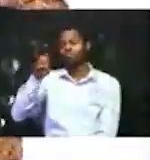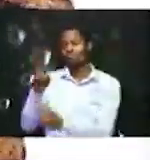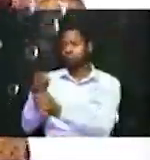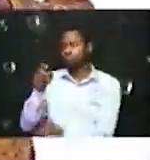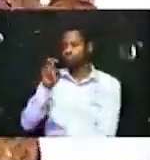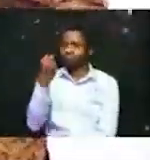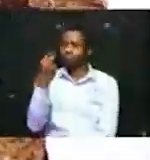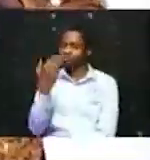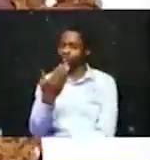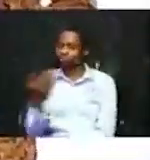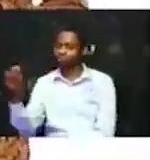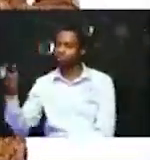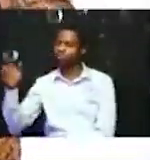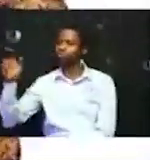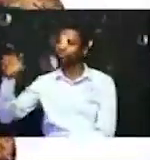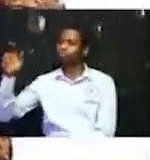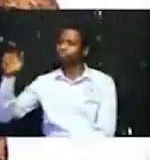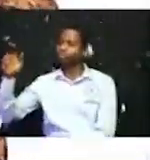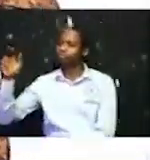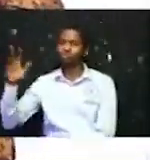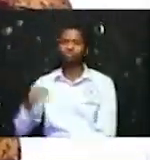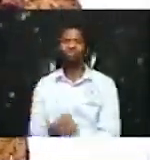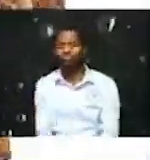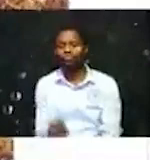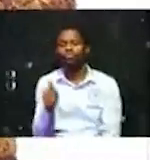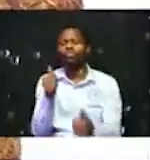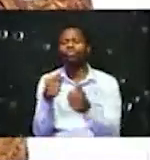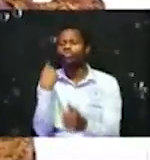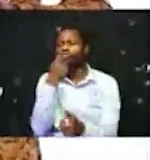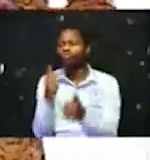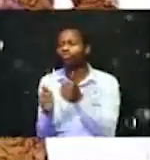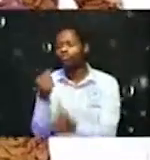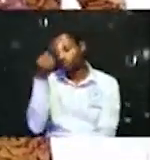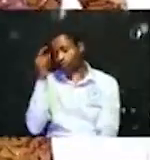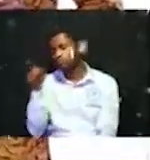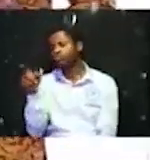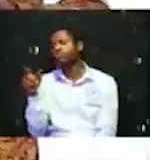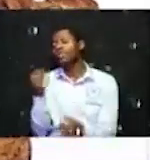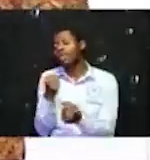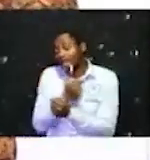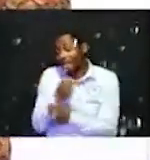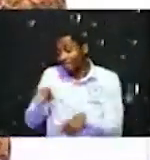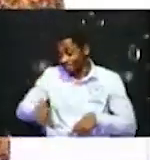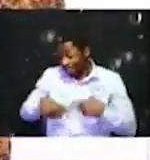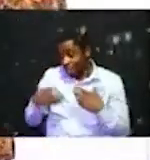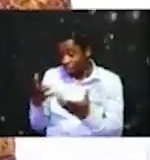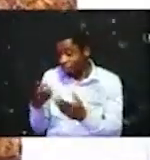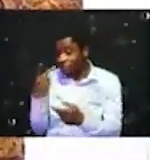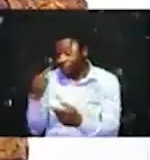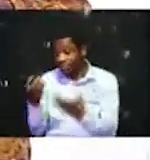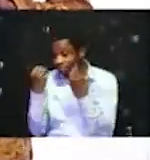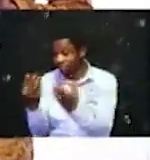meta se no ma bi efi enwom aduasanai efi yimu dumie no ayeko. Whoever of you loves life and desire to see many